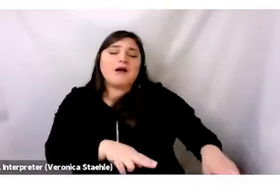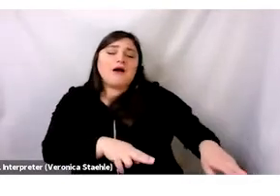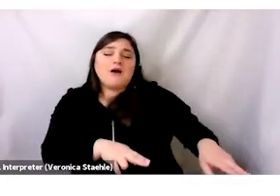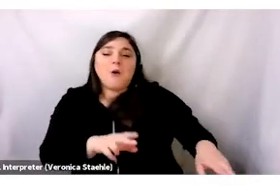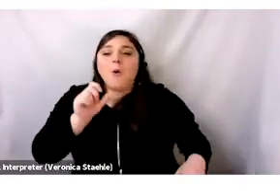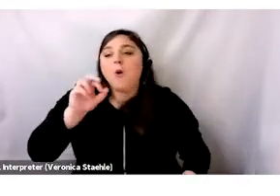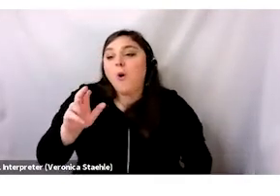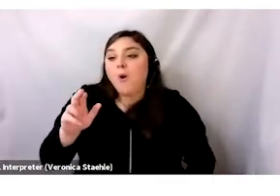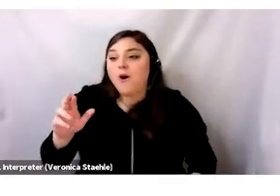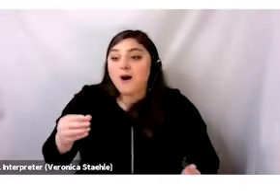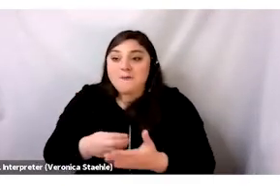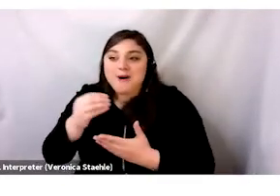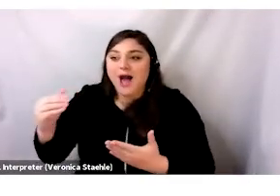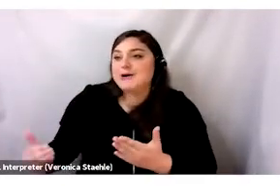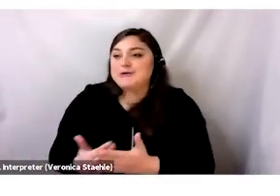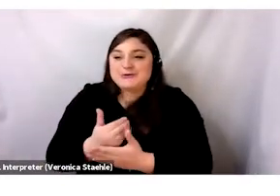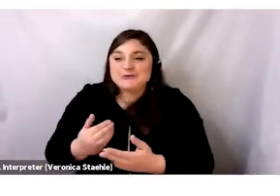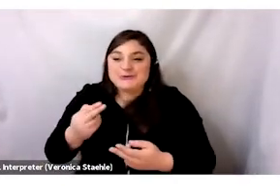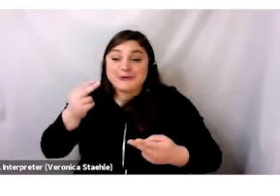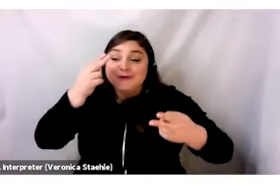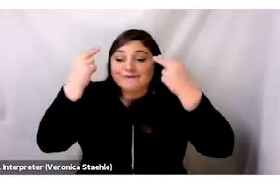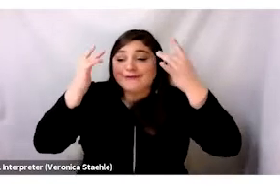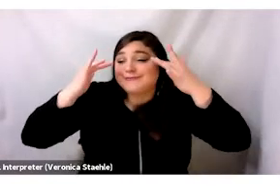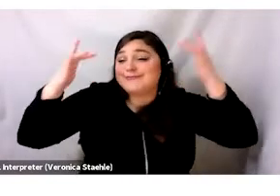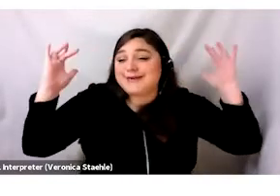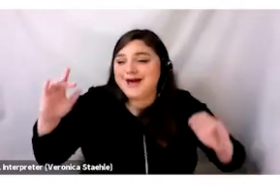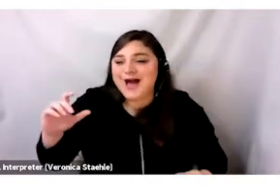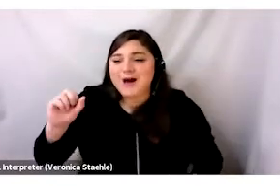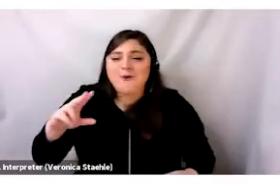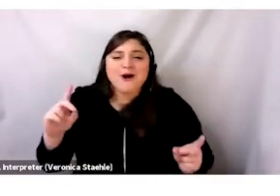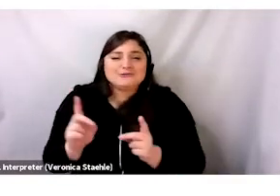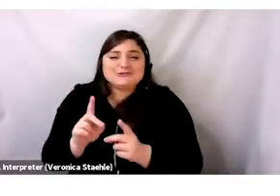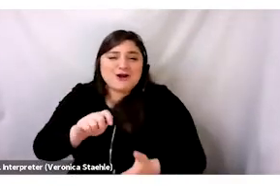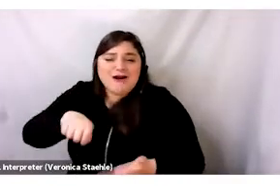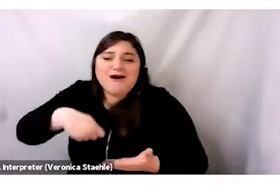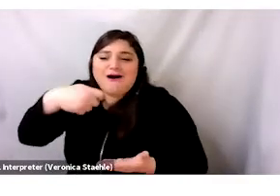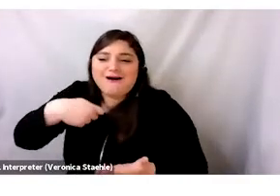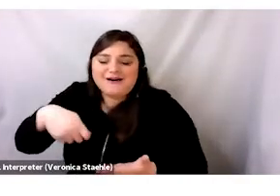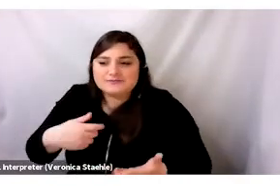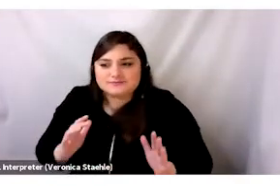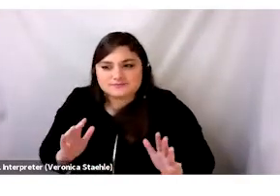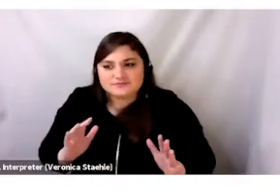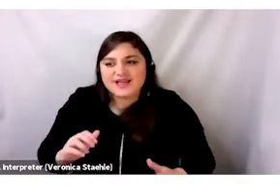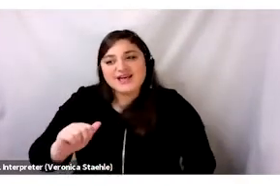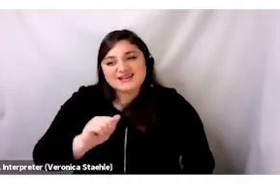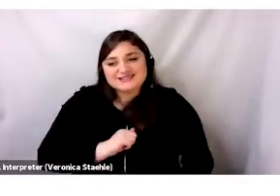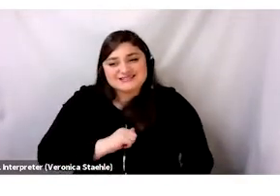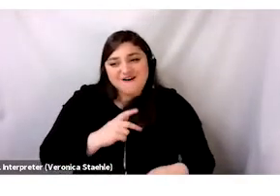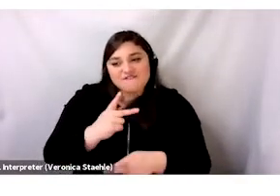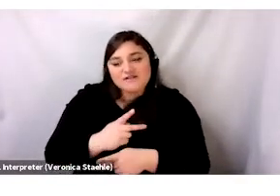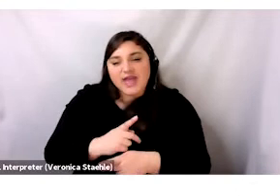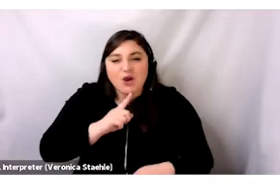know, eyeshadow palette or an indulgent dessert. Self care can and should be free, in my